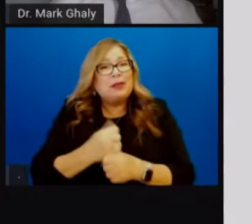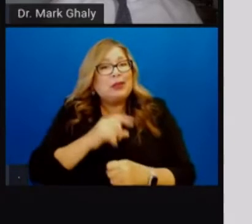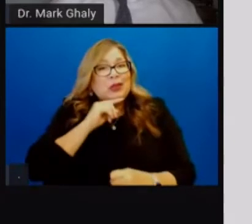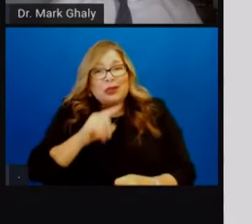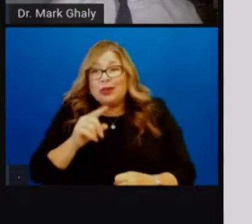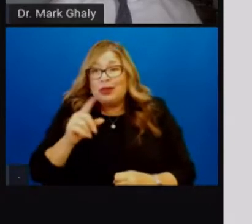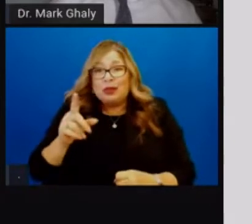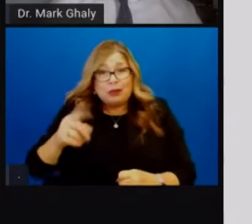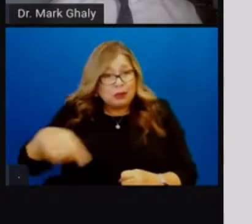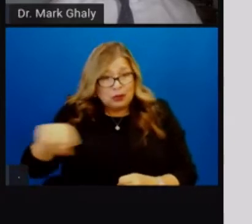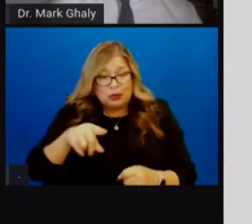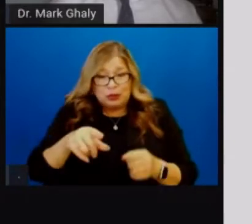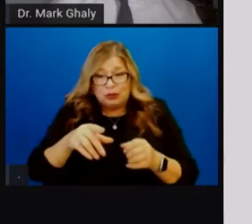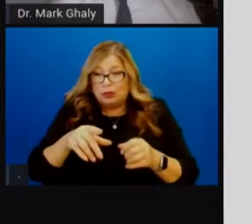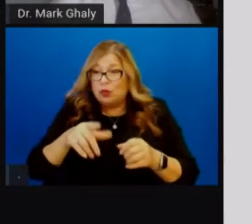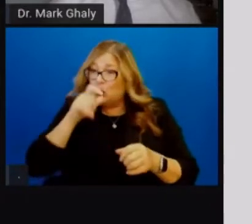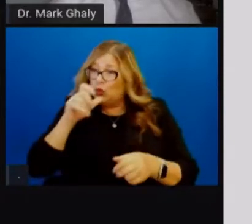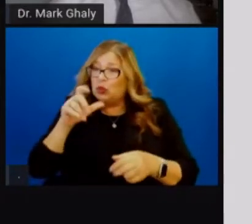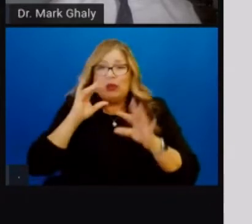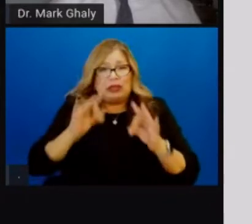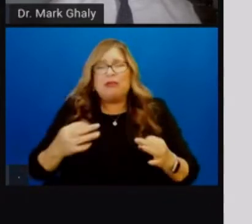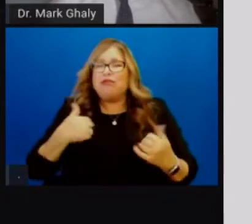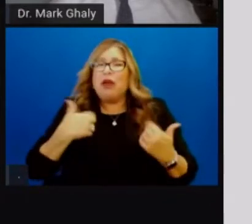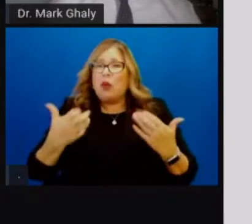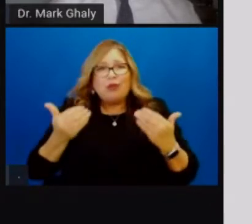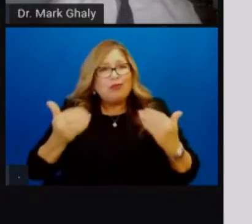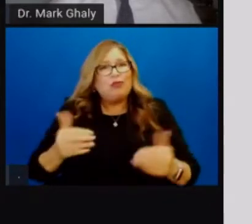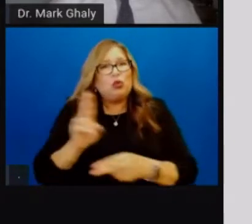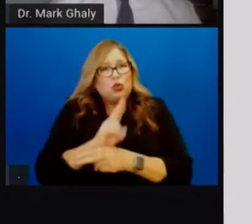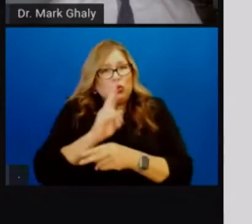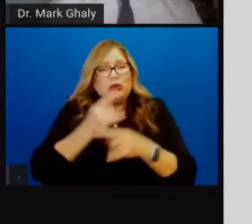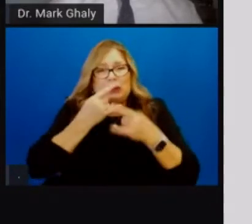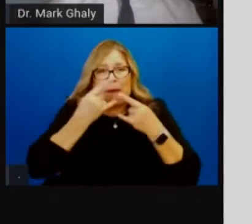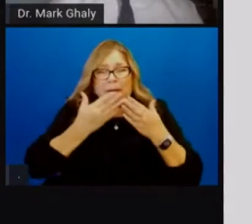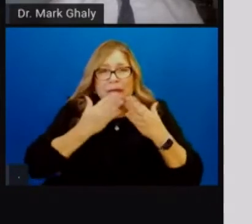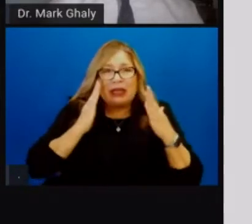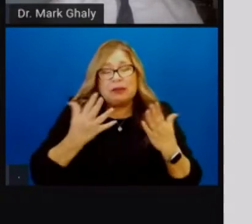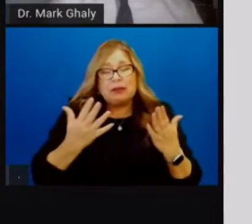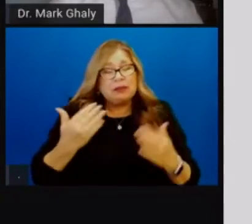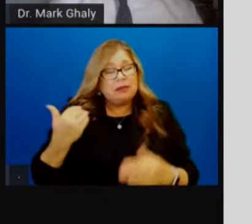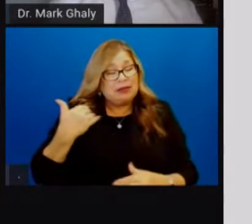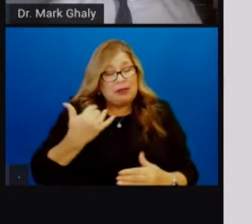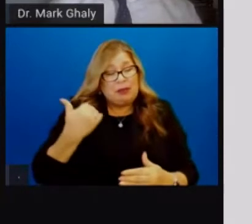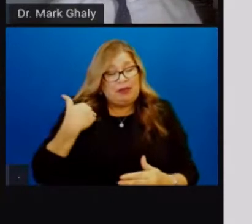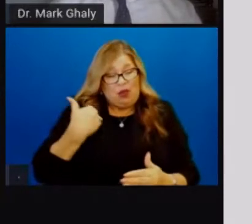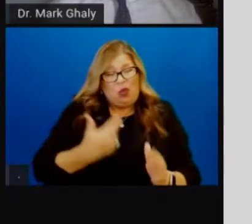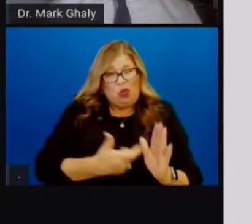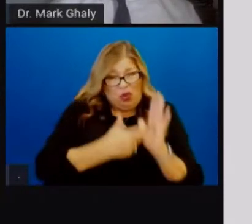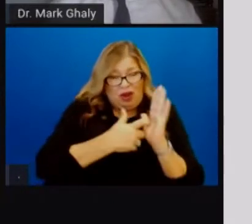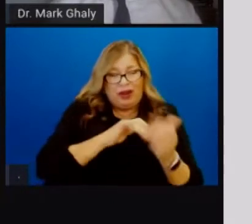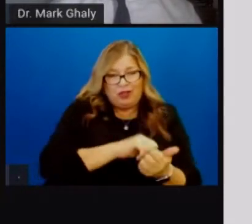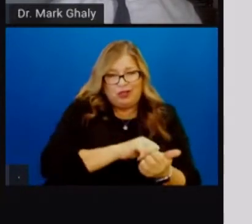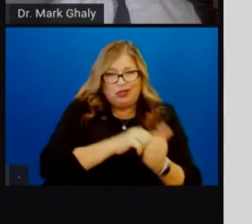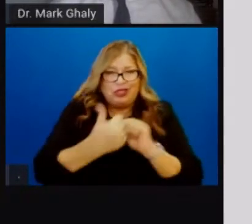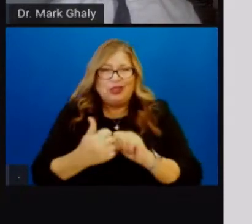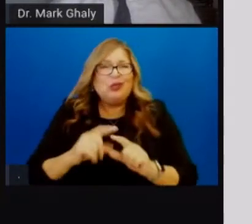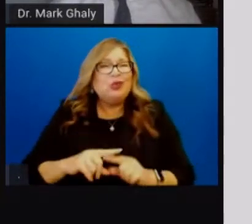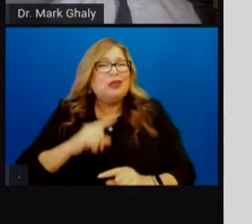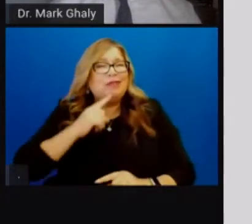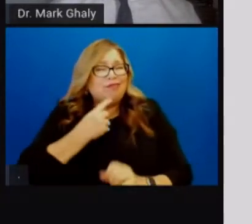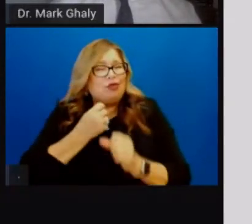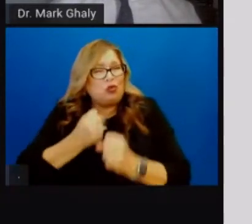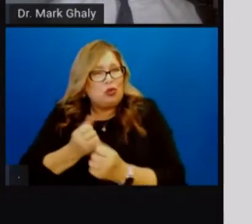to decide to use a mask in places where they potentially move from a requirement to where it's